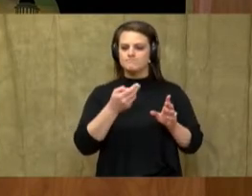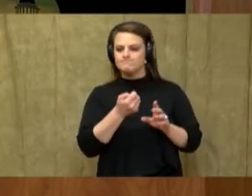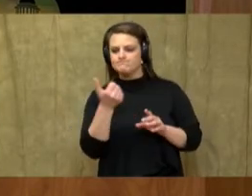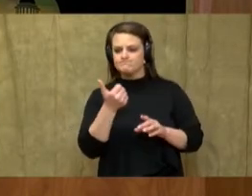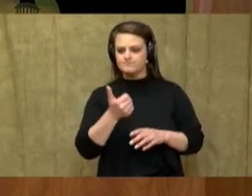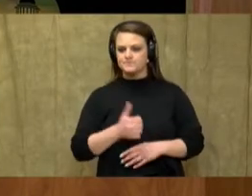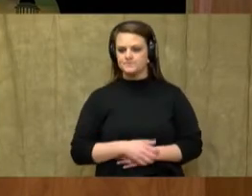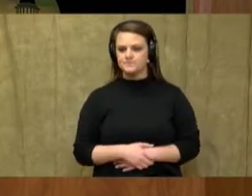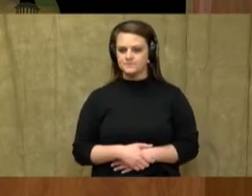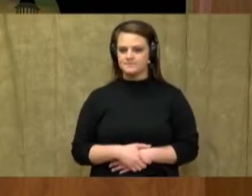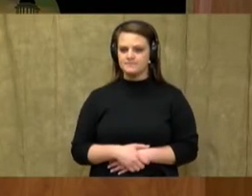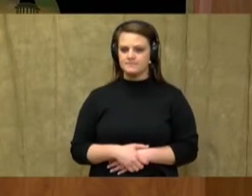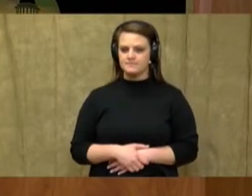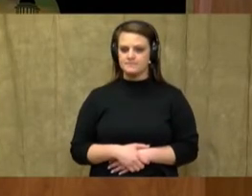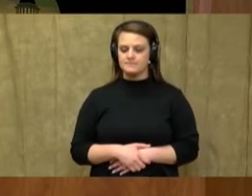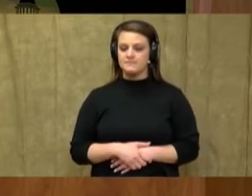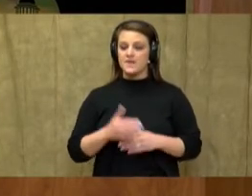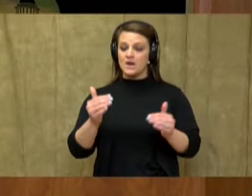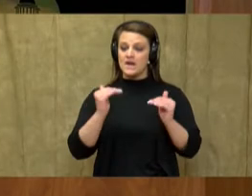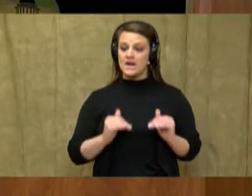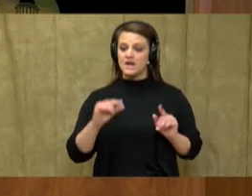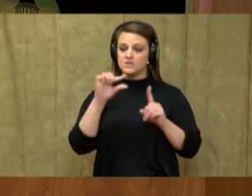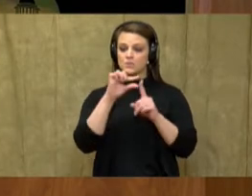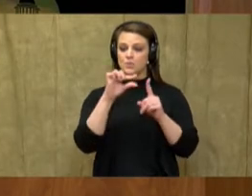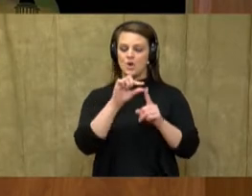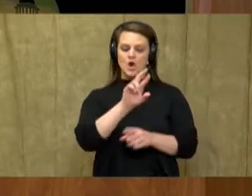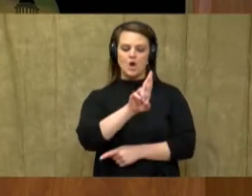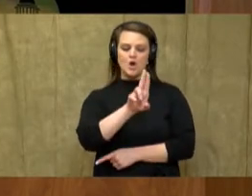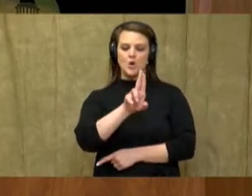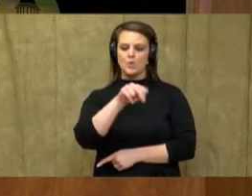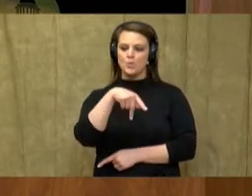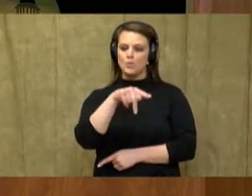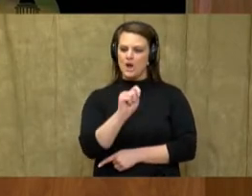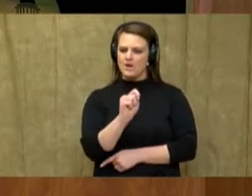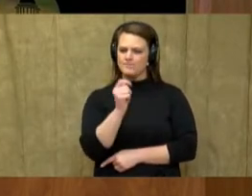out. Let's look at our next. Rupt.